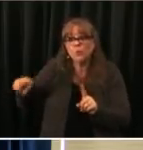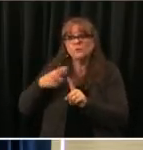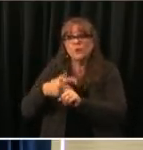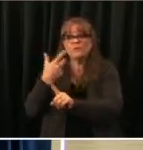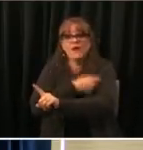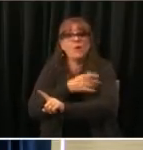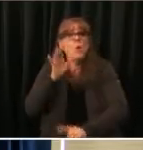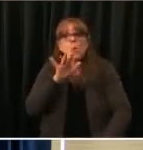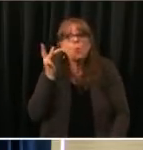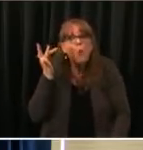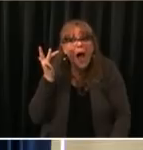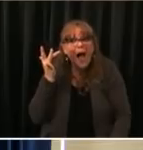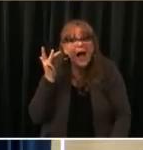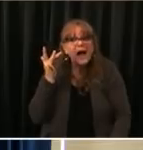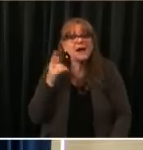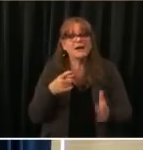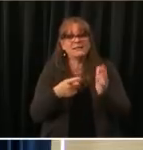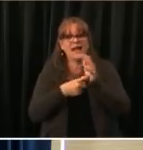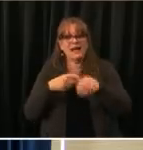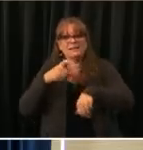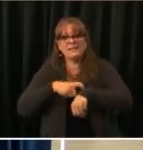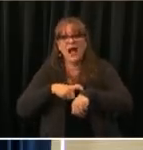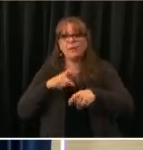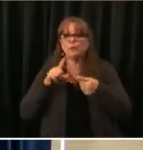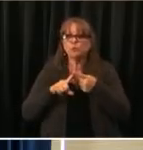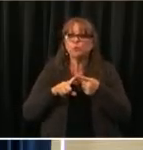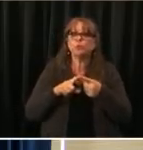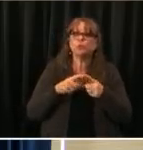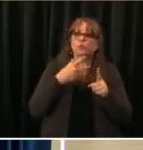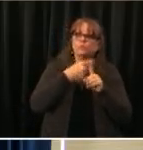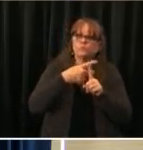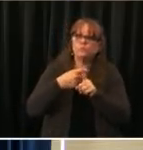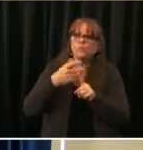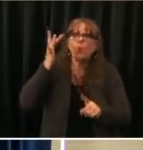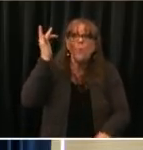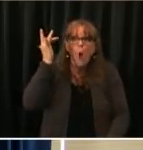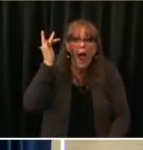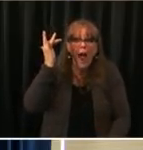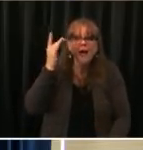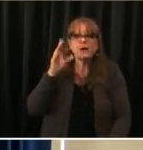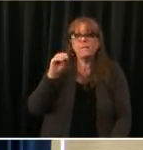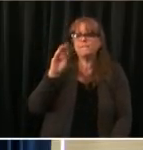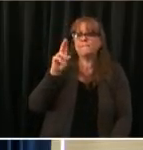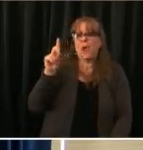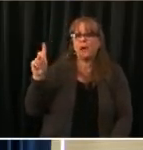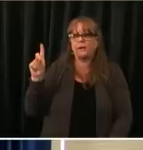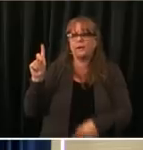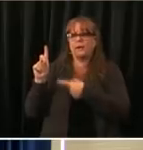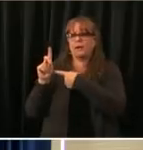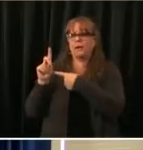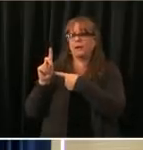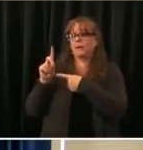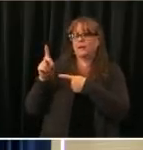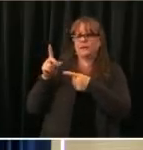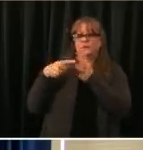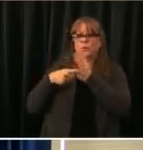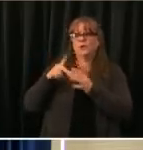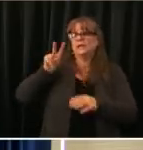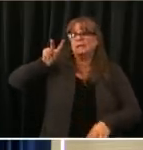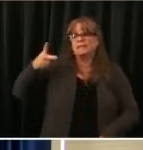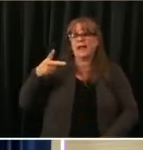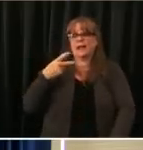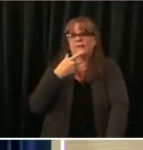get vaccinated, and two, because the inevitable mild symptoms that seem to come, particularly from that second shot, you've now sped up the